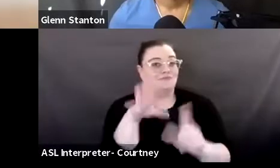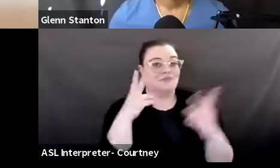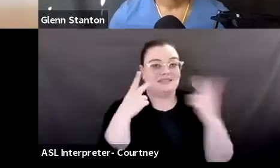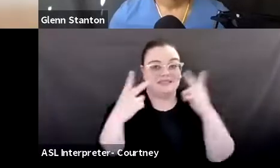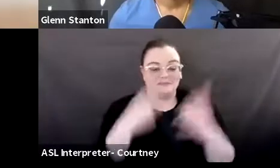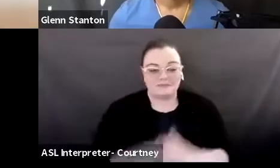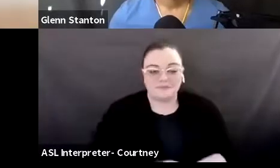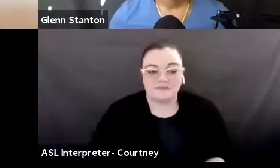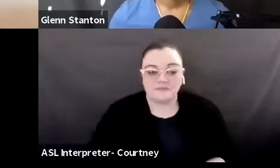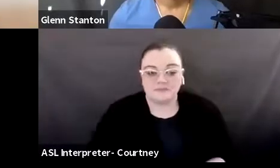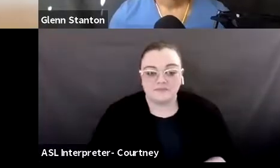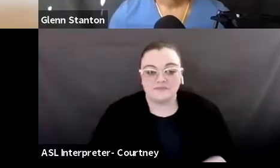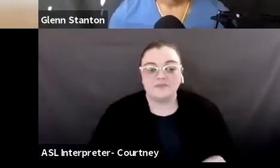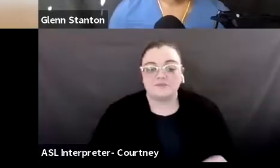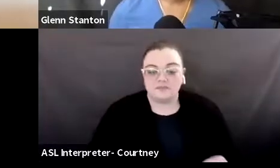I agree.